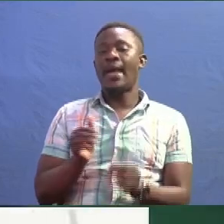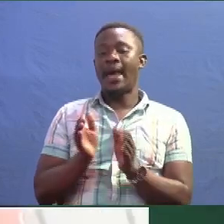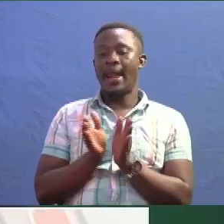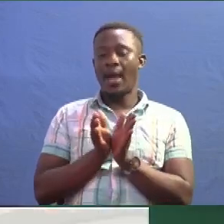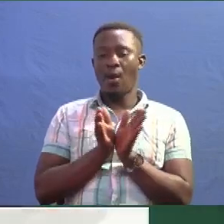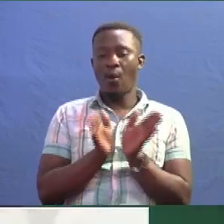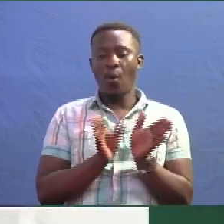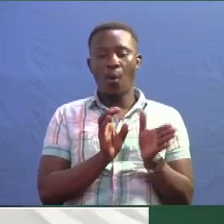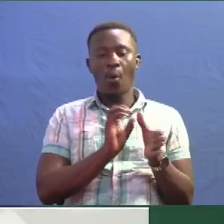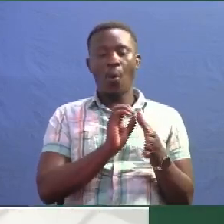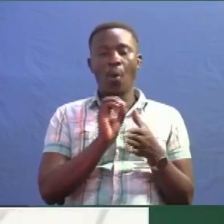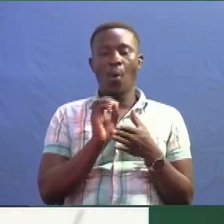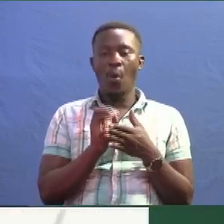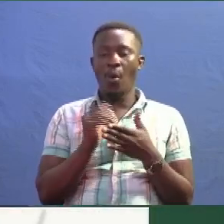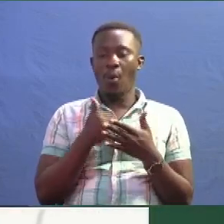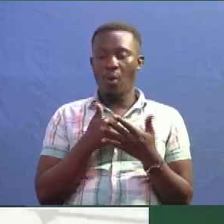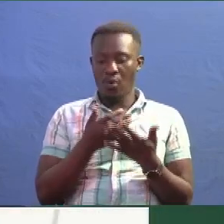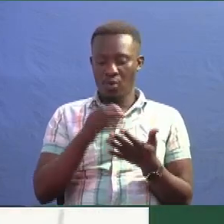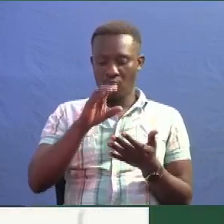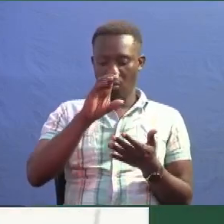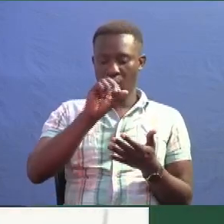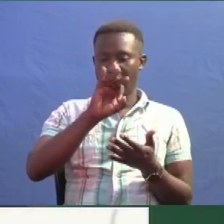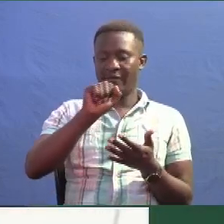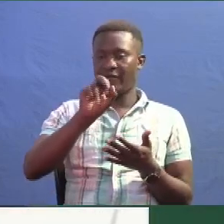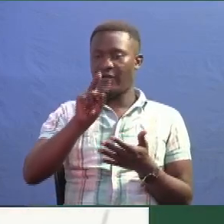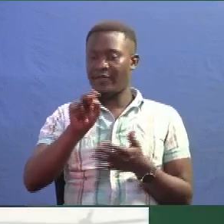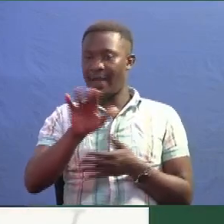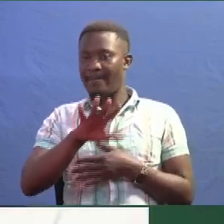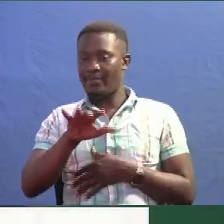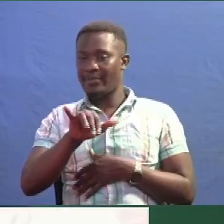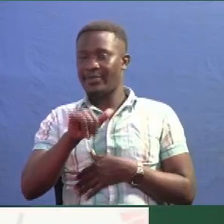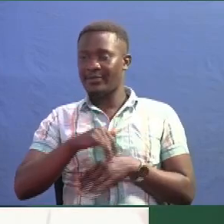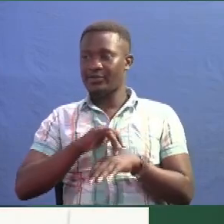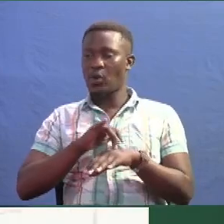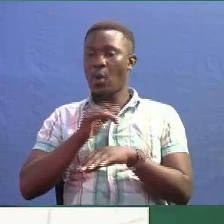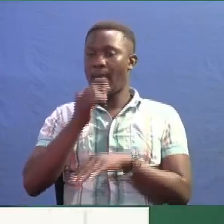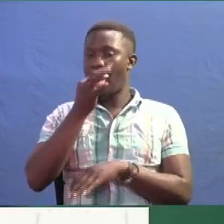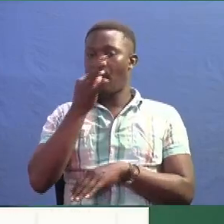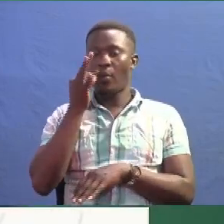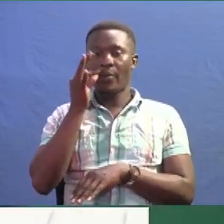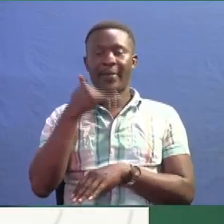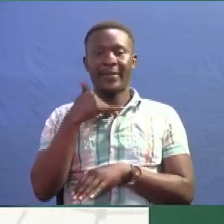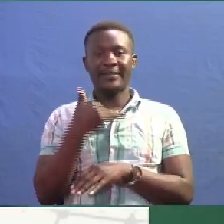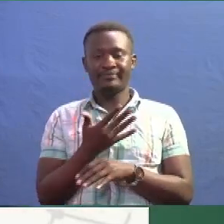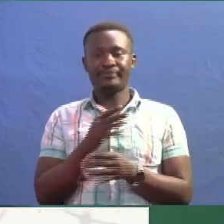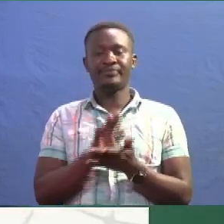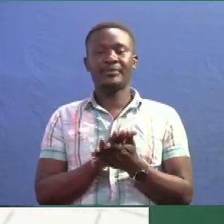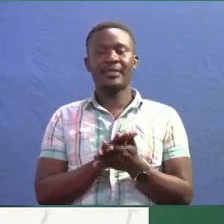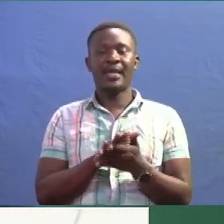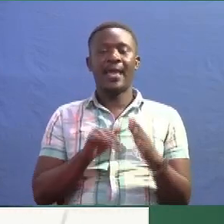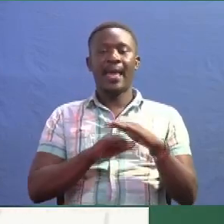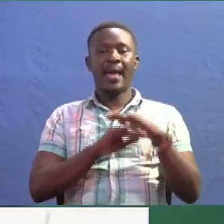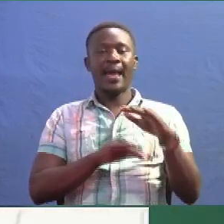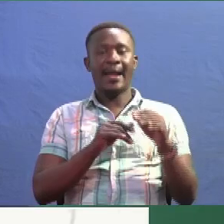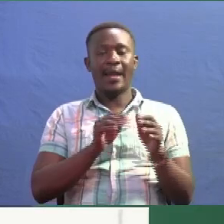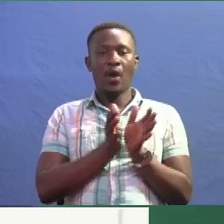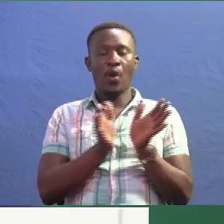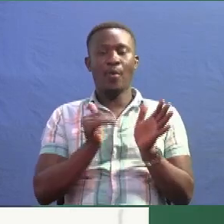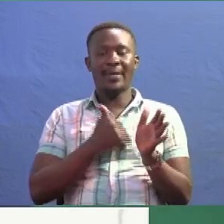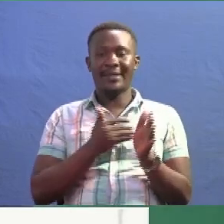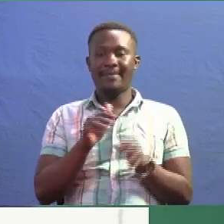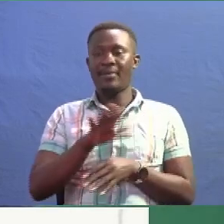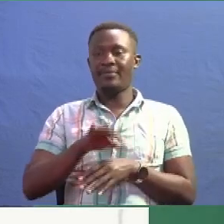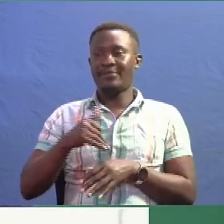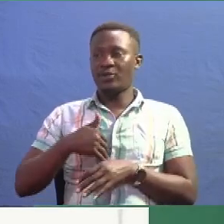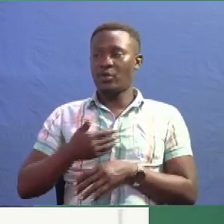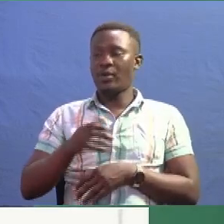or a cleft is simply a space on the lip, that is for cleft lip, and an opening or space on the